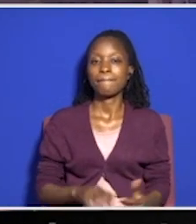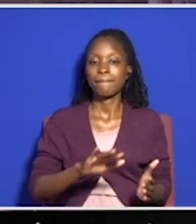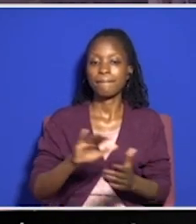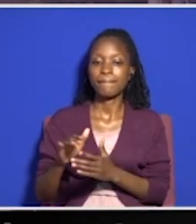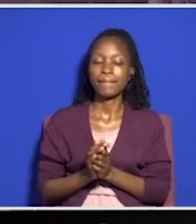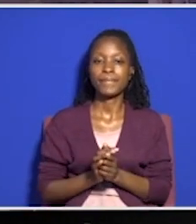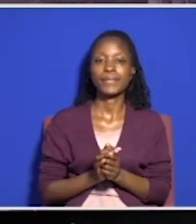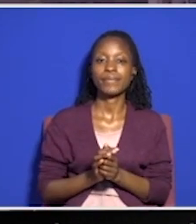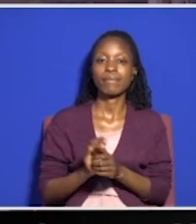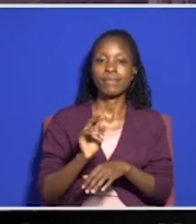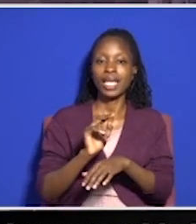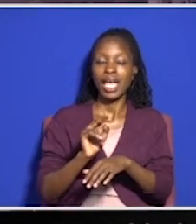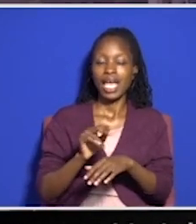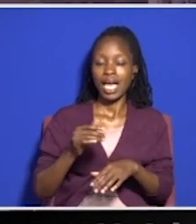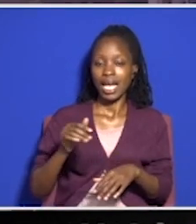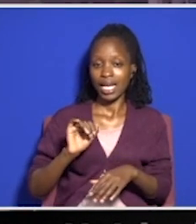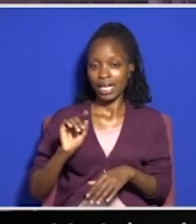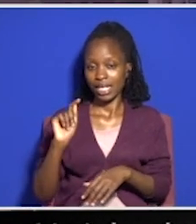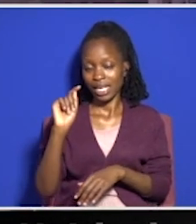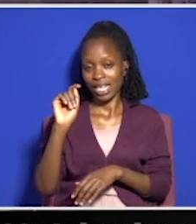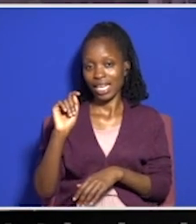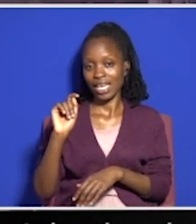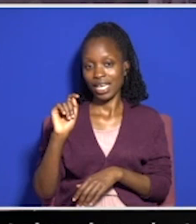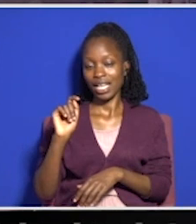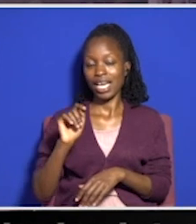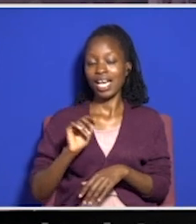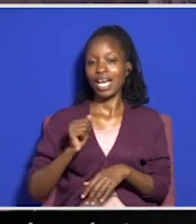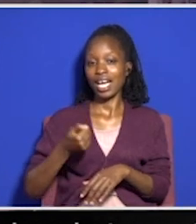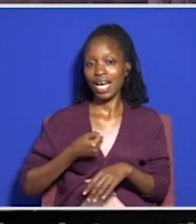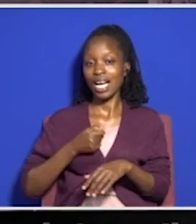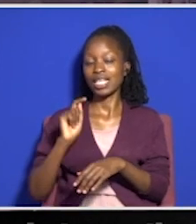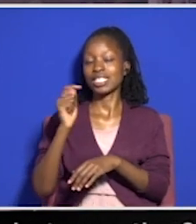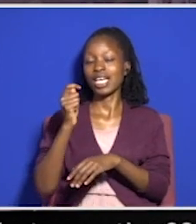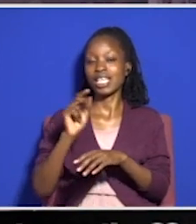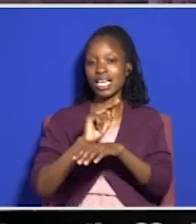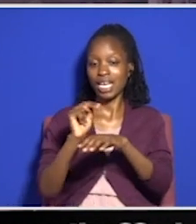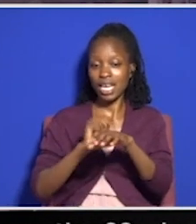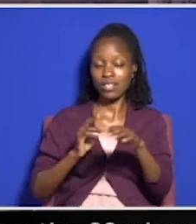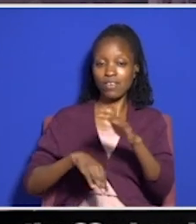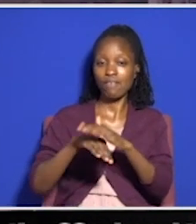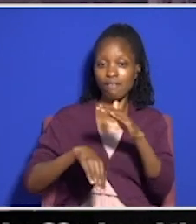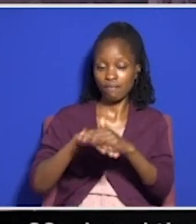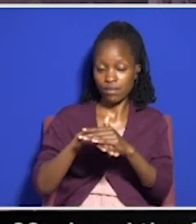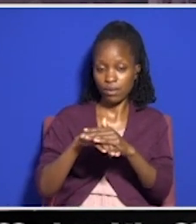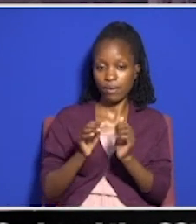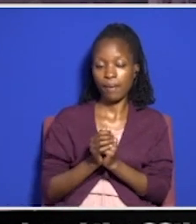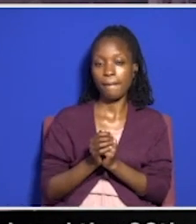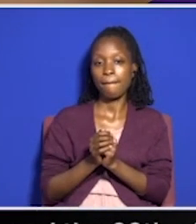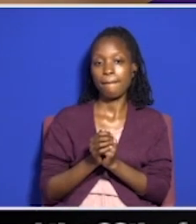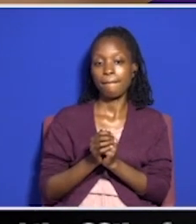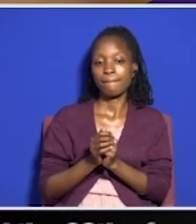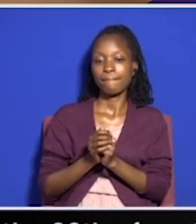And Harambee Starlets have issued a rallying call to fans ahead of their daunting 2024 Women's Africa Cup of